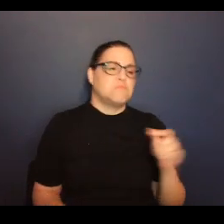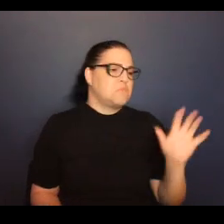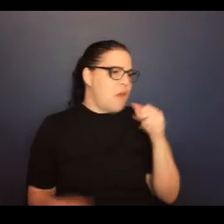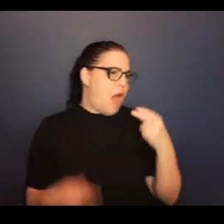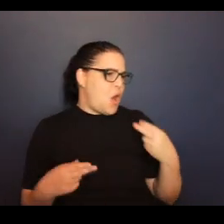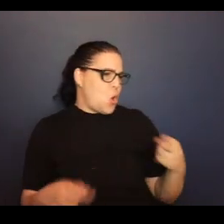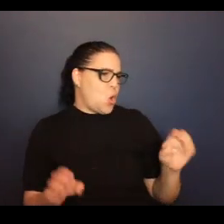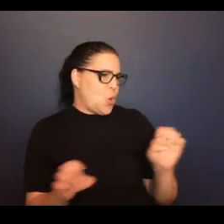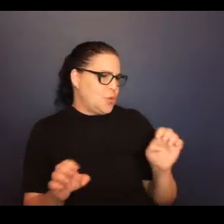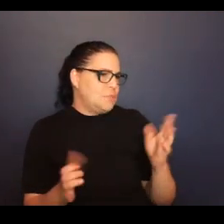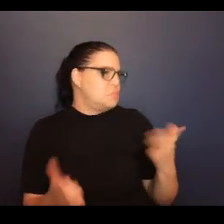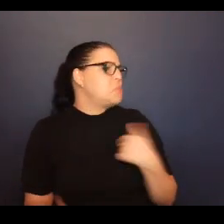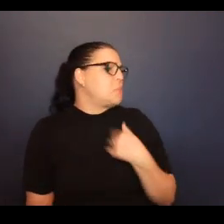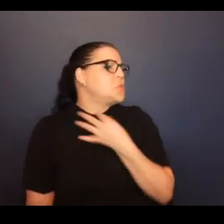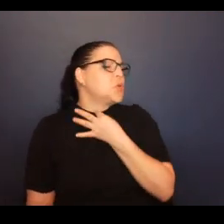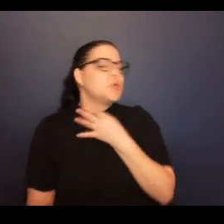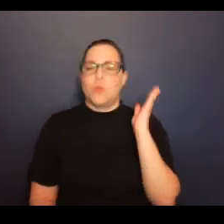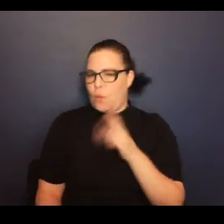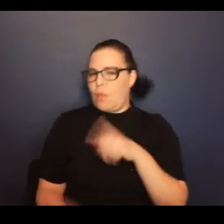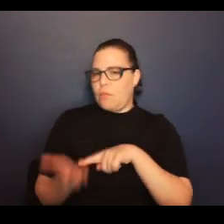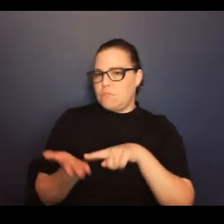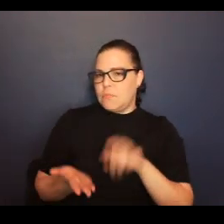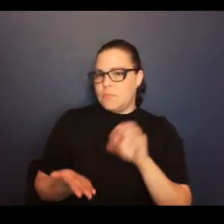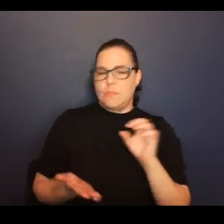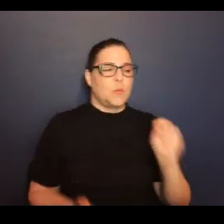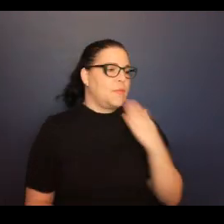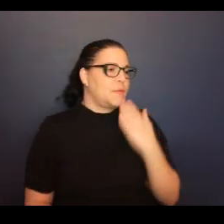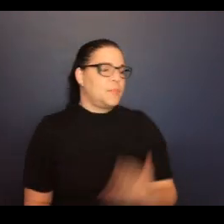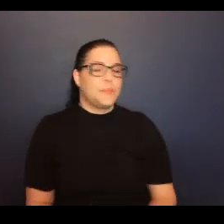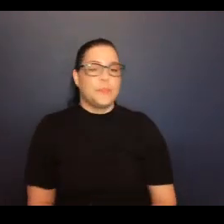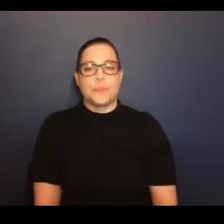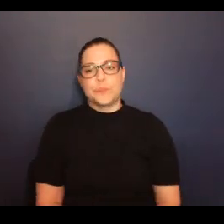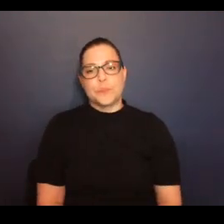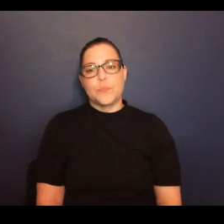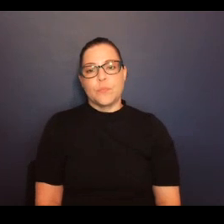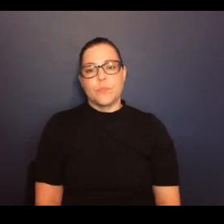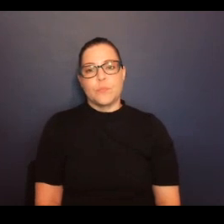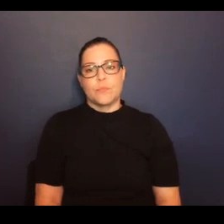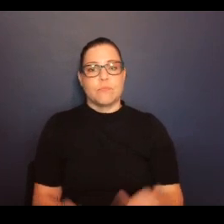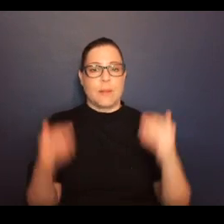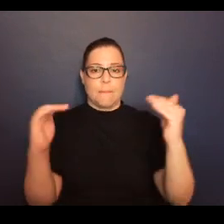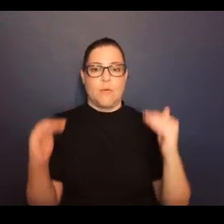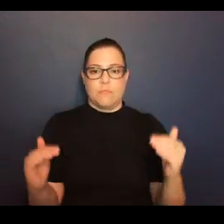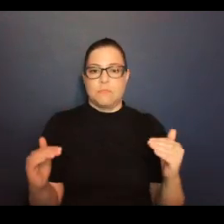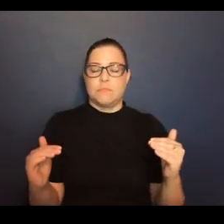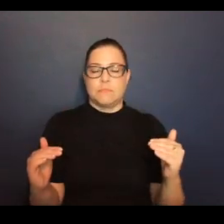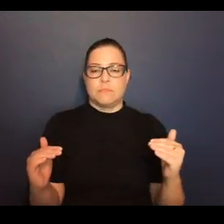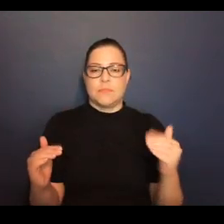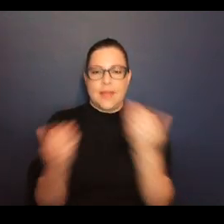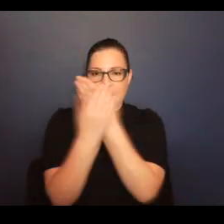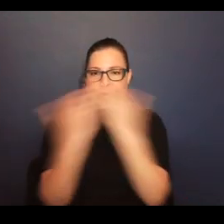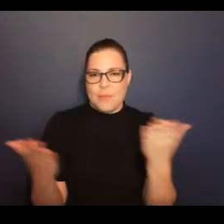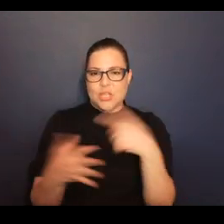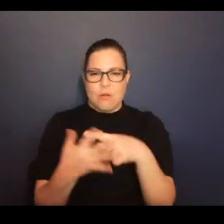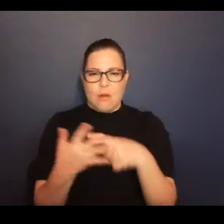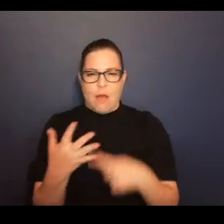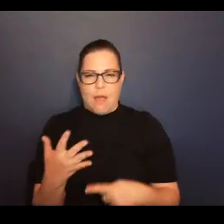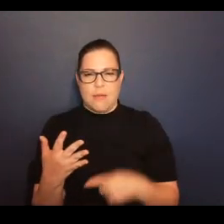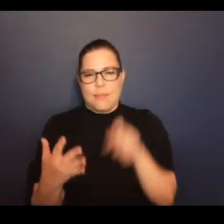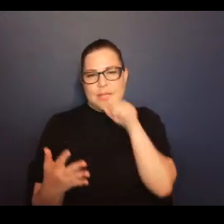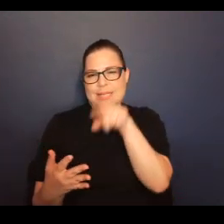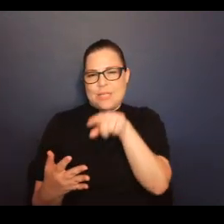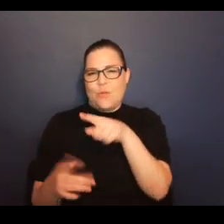out of curiosity. Sure, we'll be happy to take a look. Thank you. All right, let's move on to the next item, informational items and disclosures by